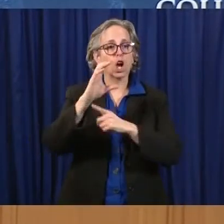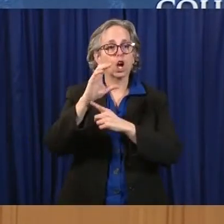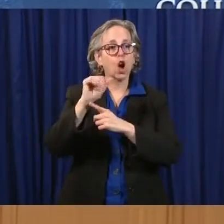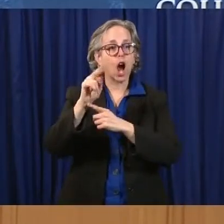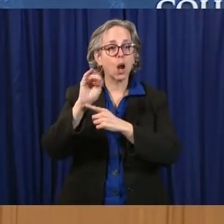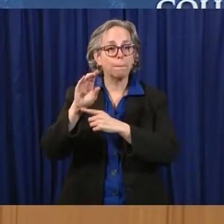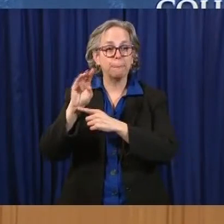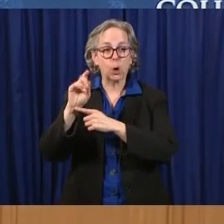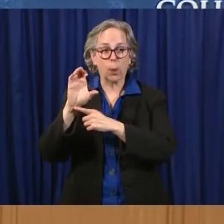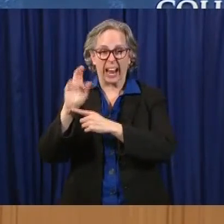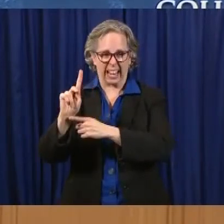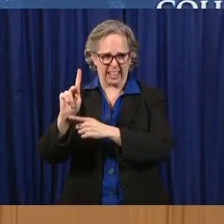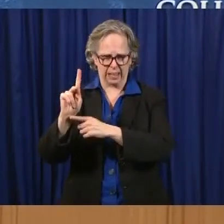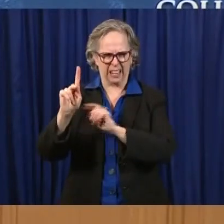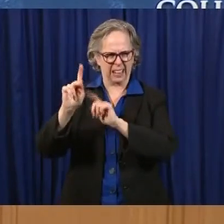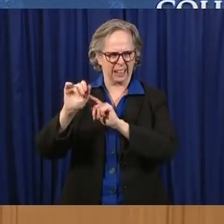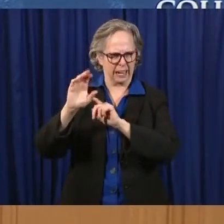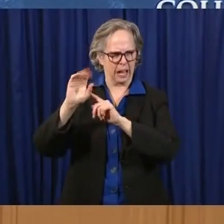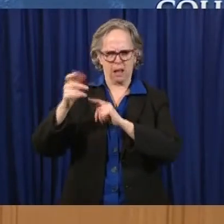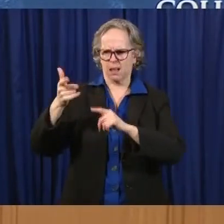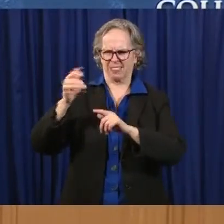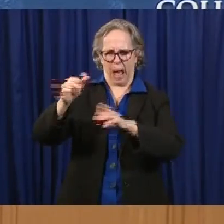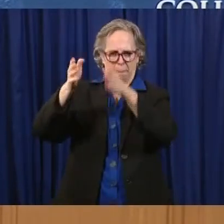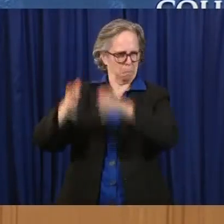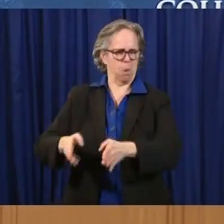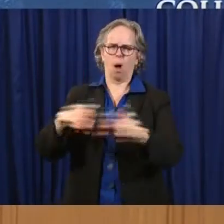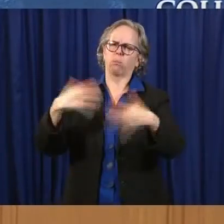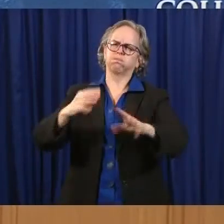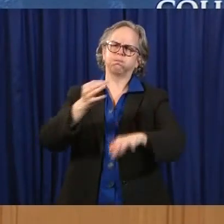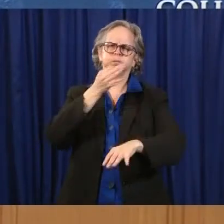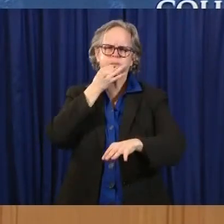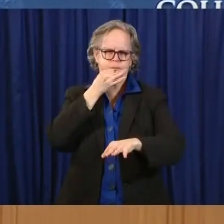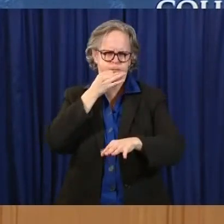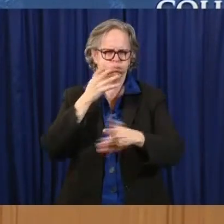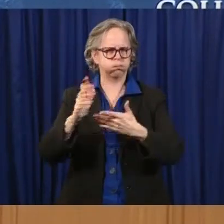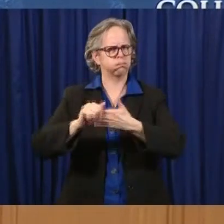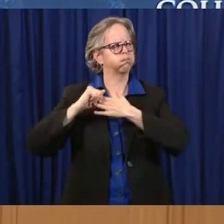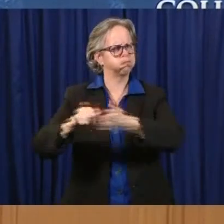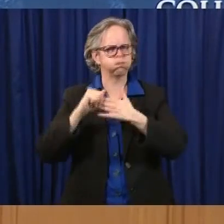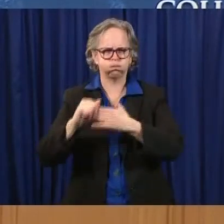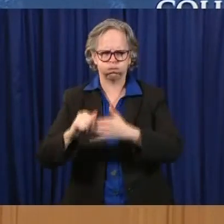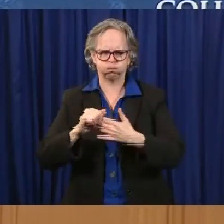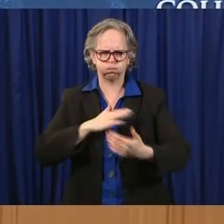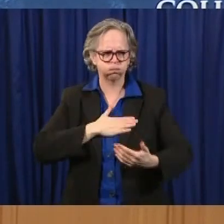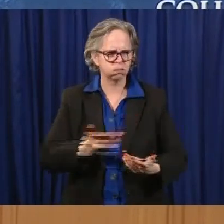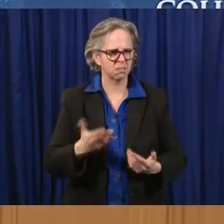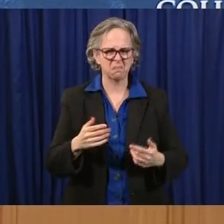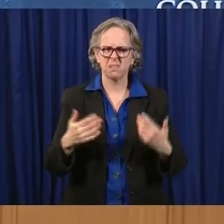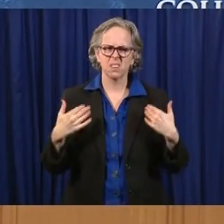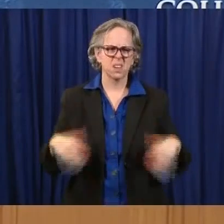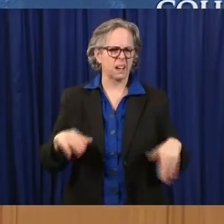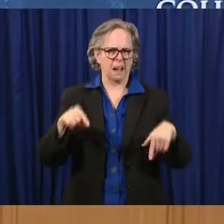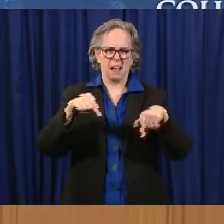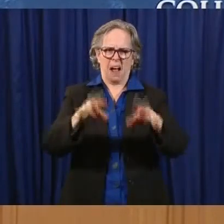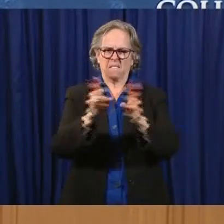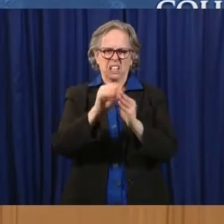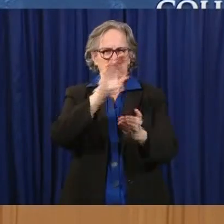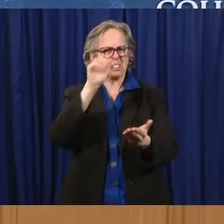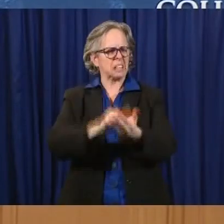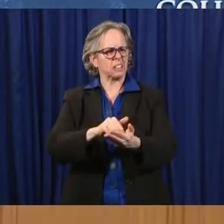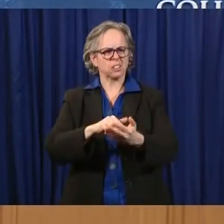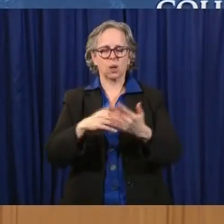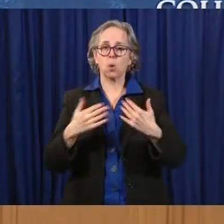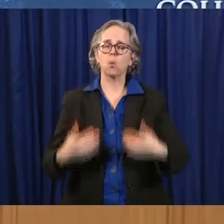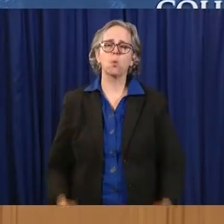partnership with the city, the county, and the state, have made a Herculean effort here, and I think we're